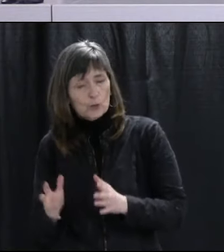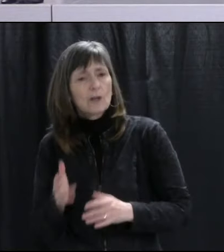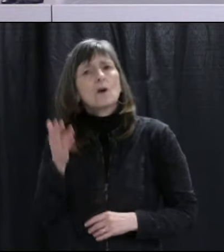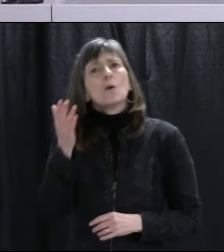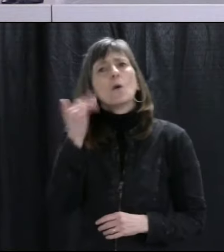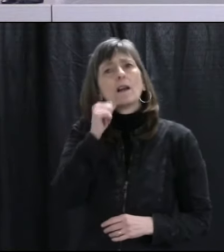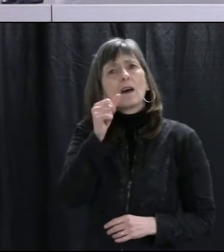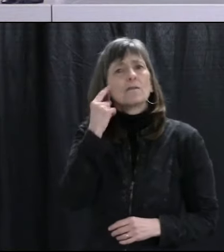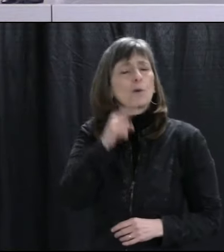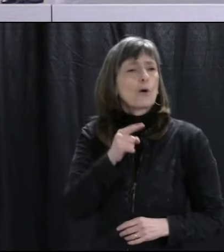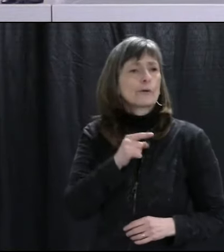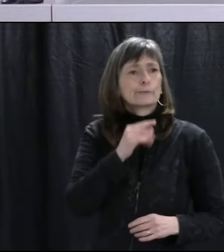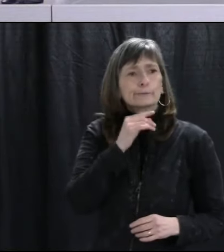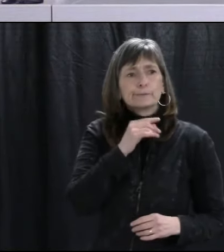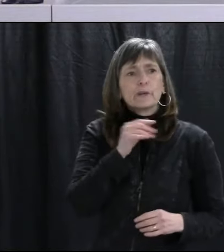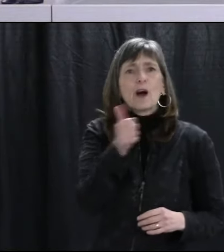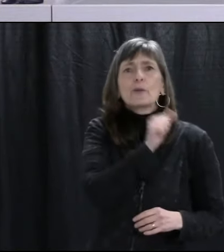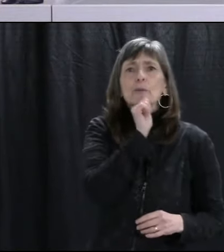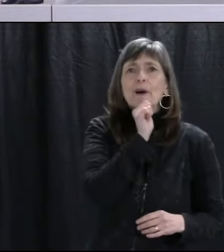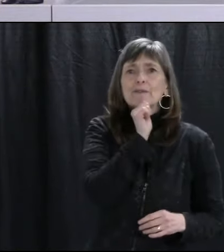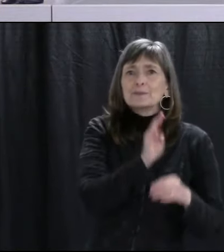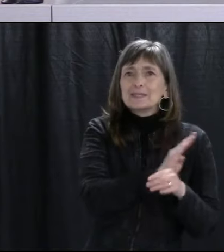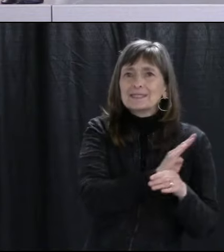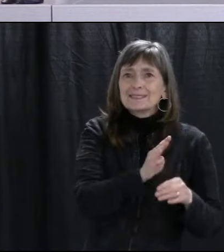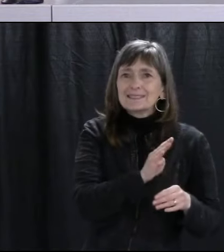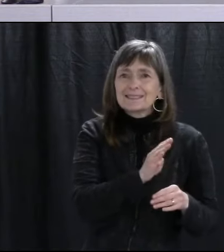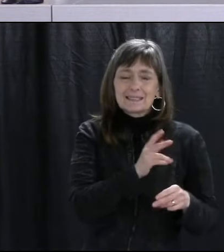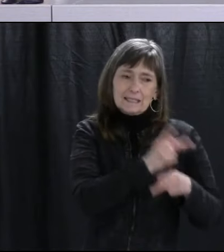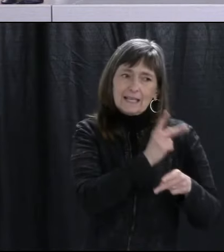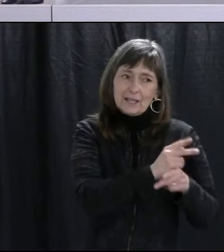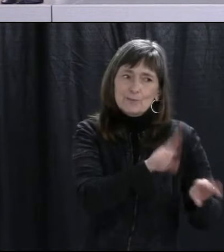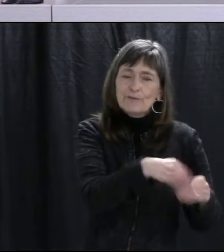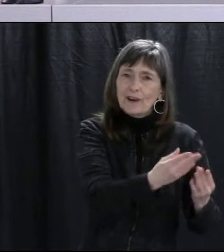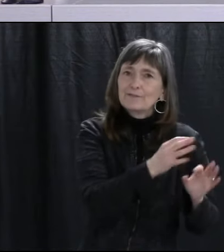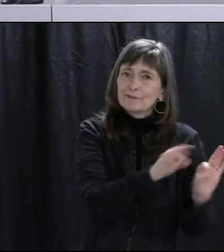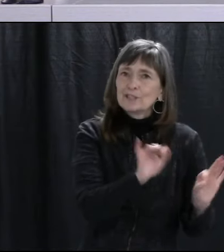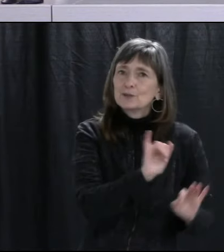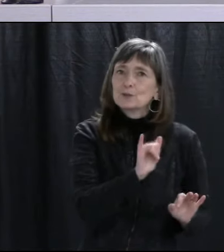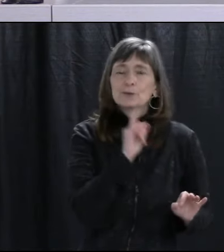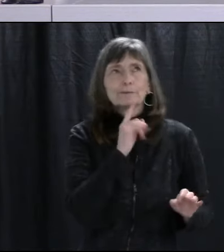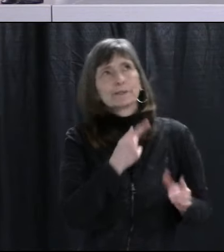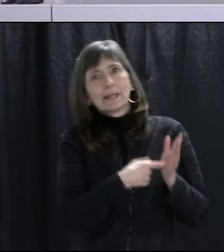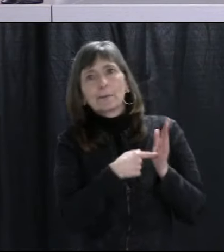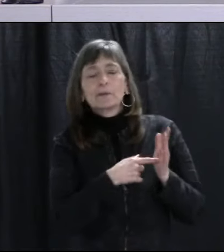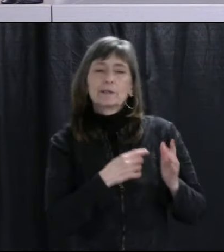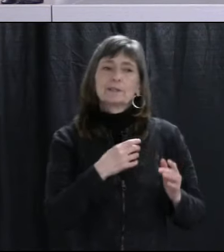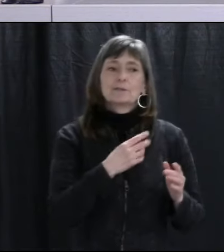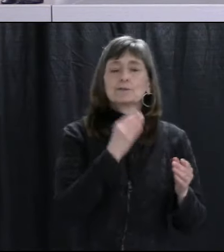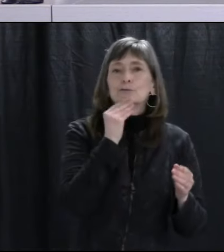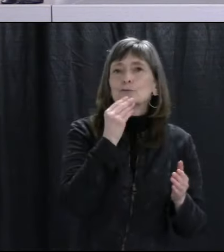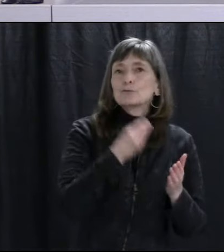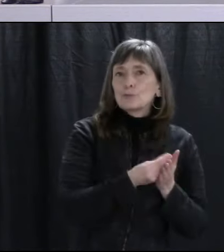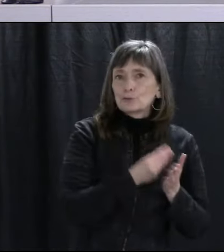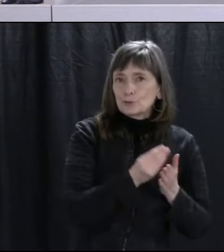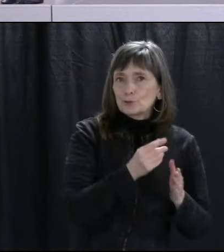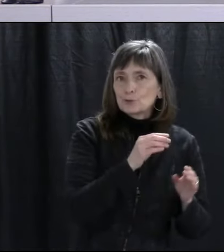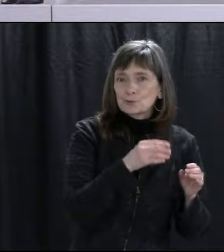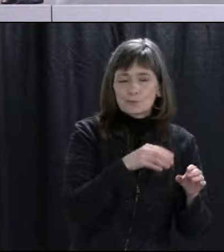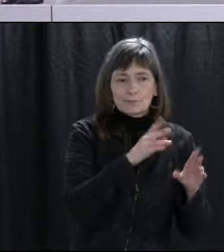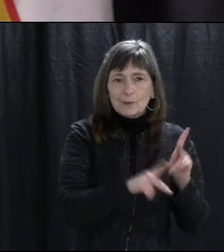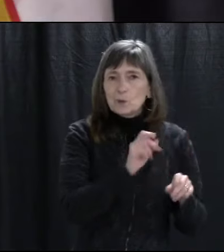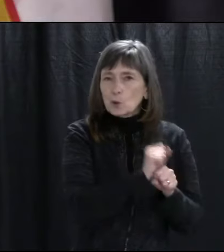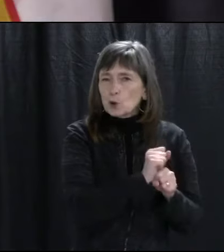grocery store workers who tend to make a much lower wage to begin with and are still vital to keeping the province going? Yes, Peter,